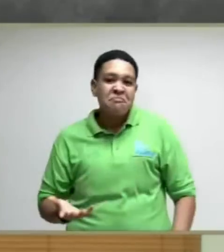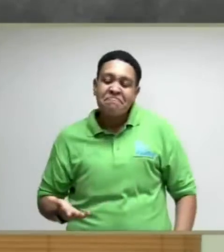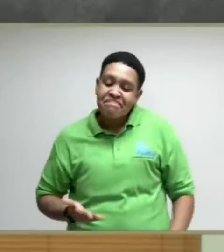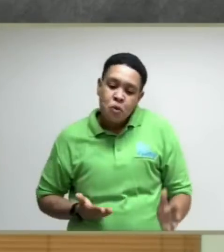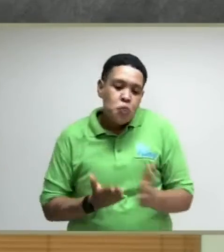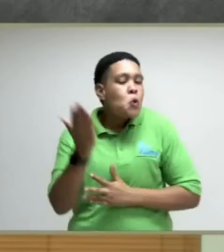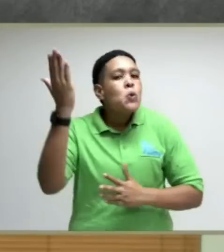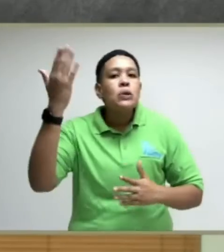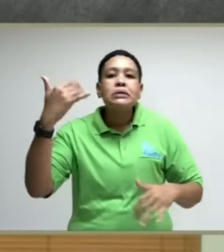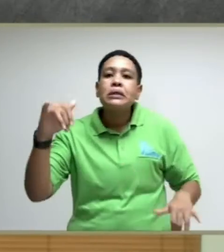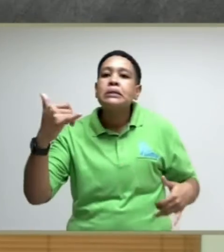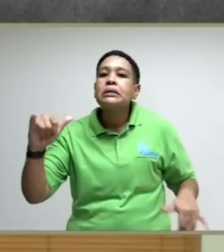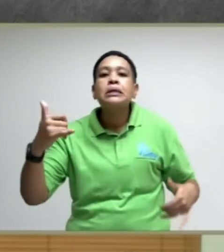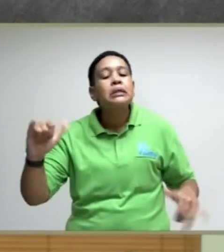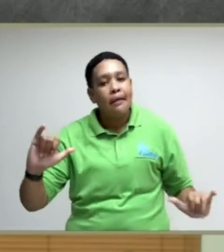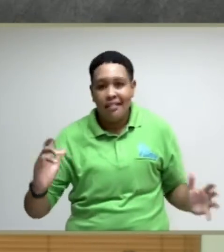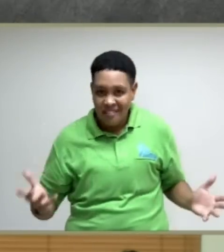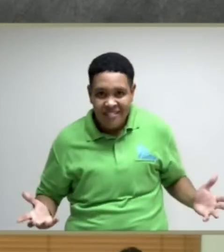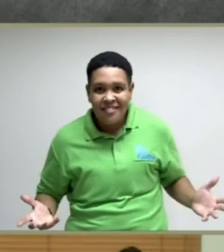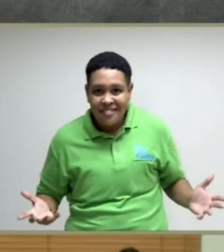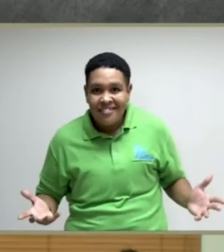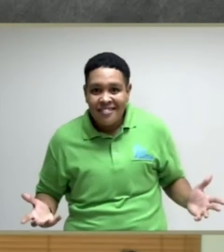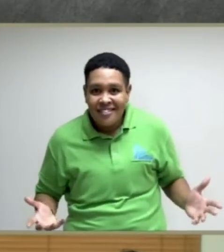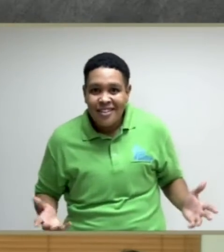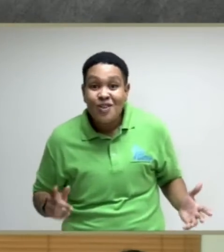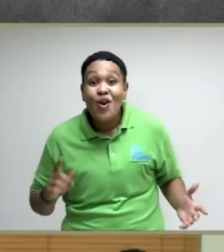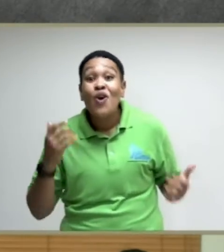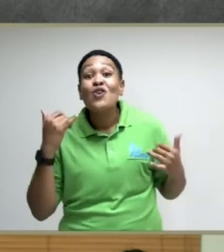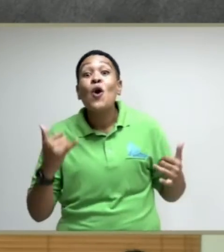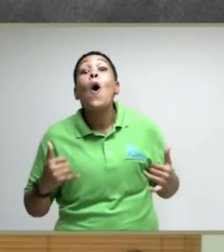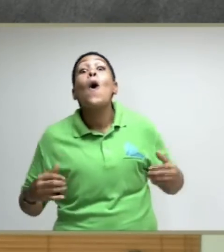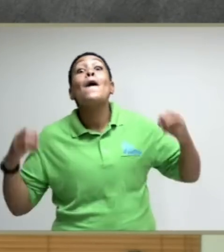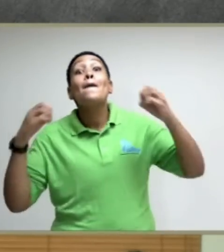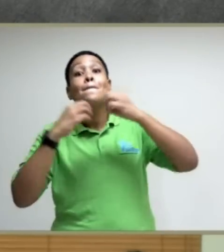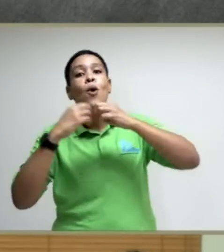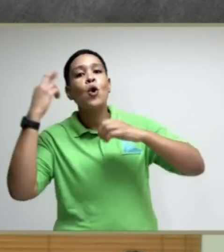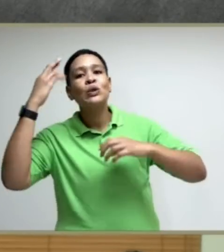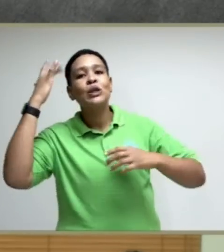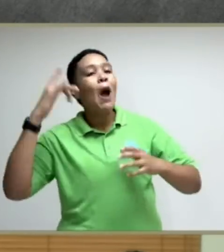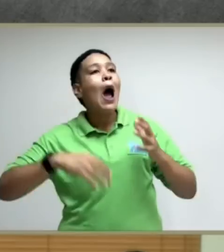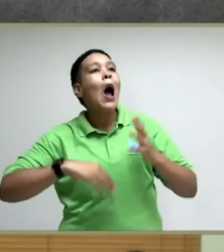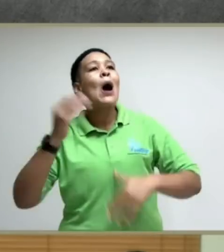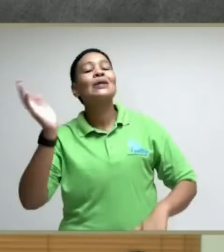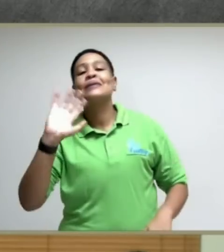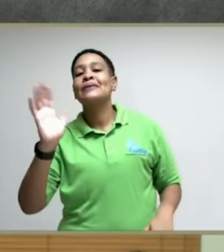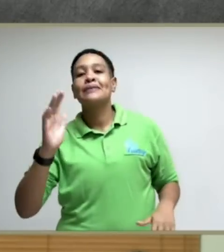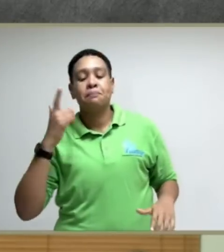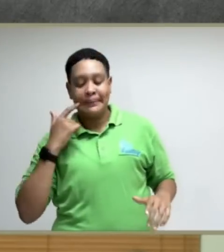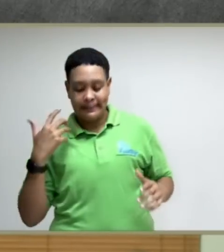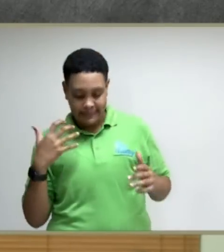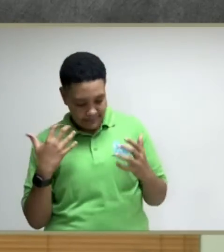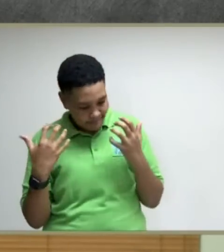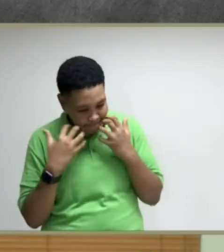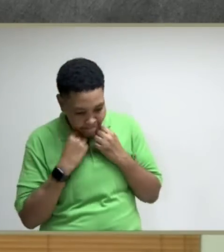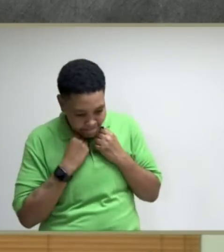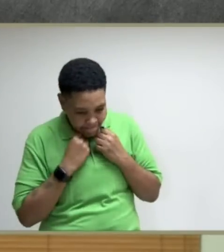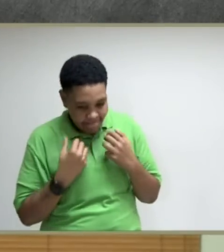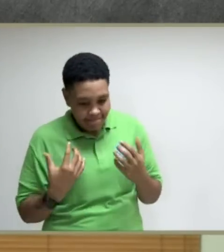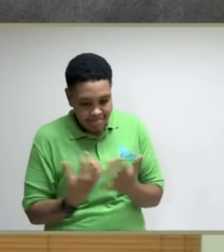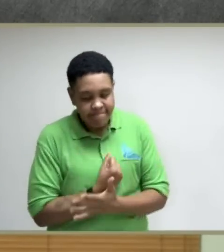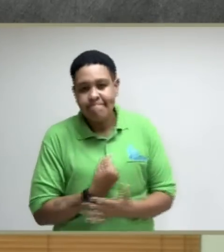more reason why it is that we need to decrease exposure. And it is